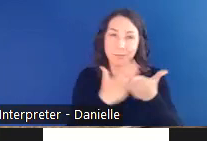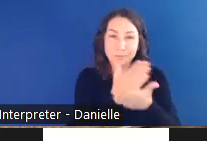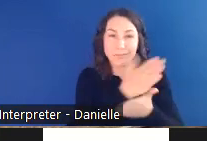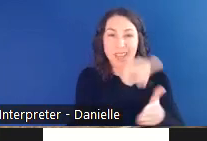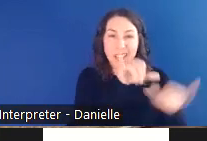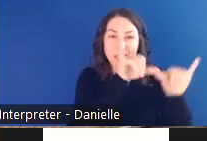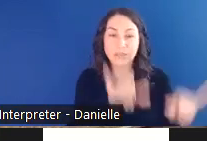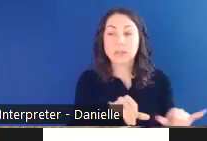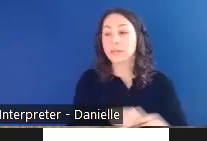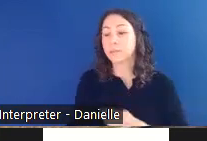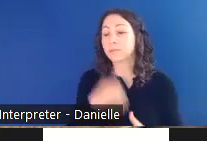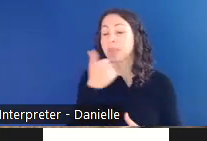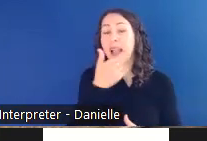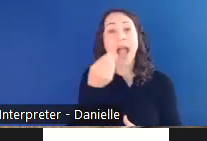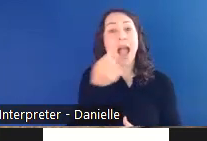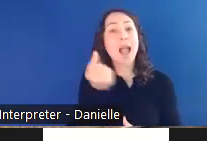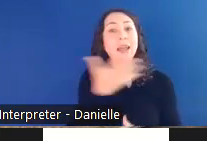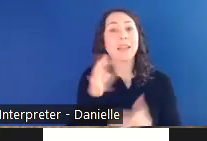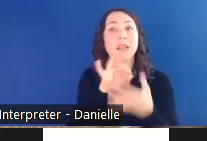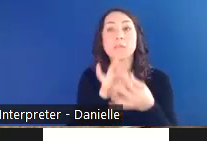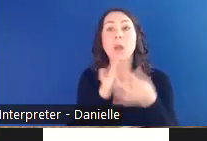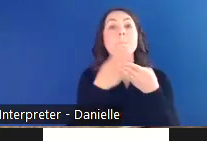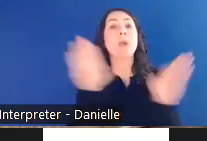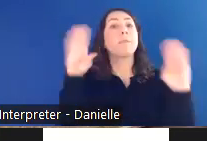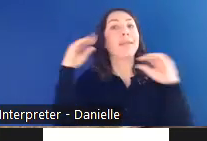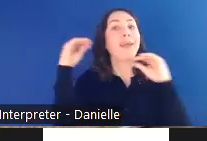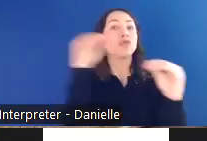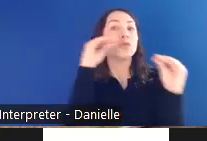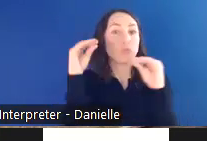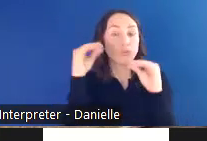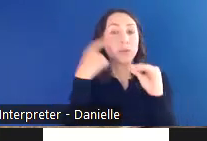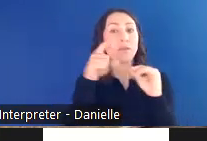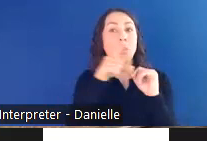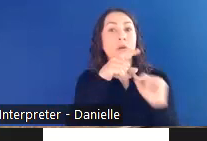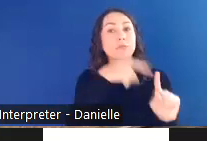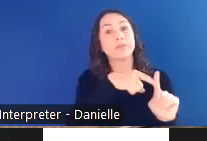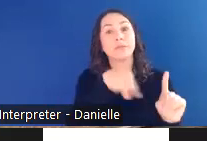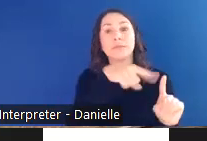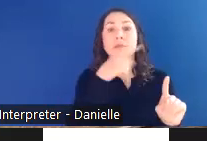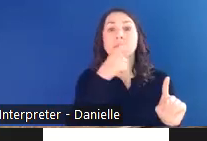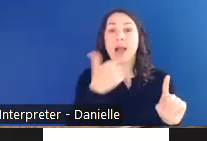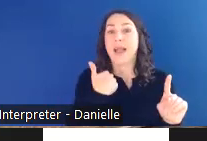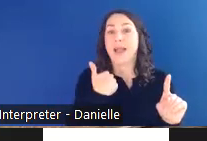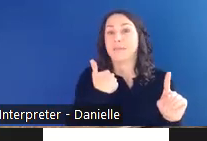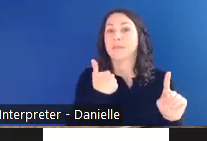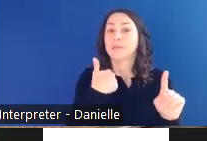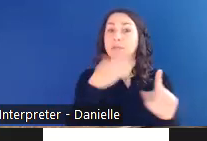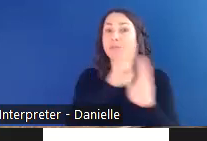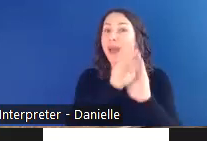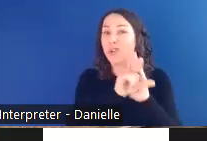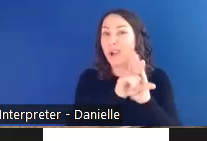as far as public education around folks with criminal records. So yeah, I'll put my name and contact information. Thank you so